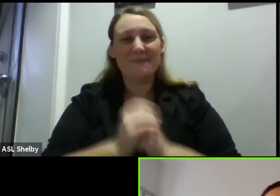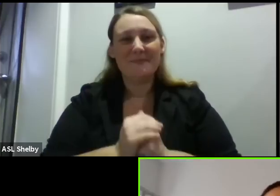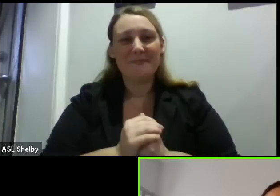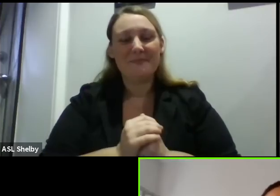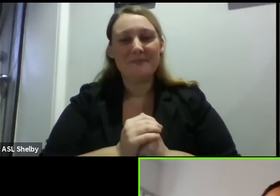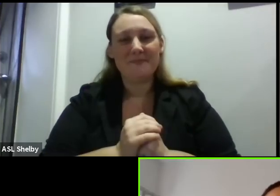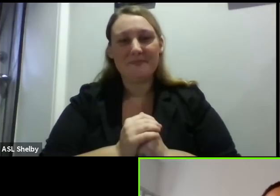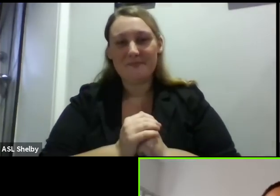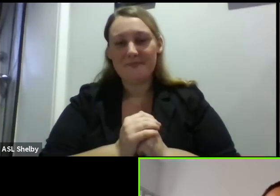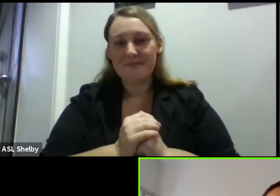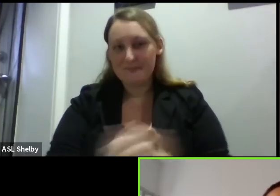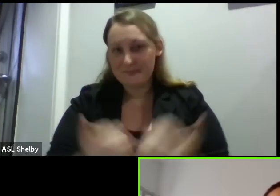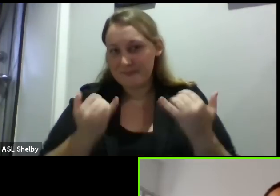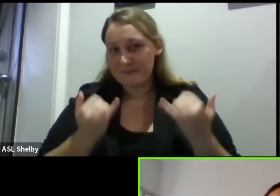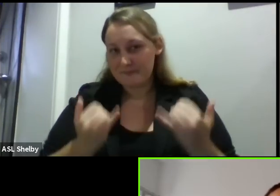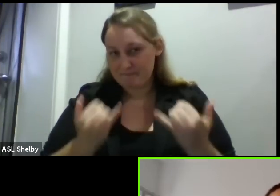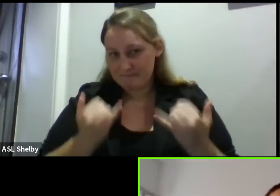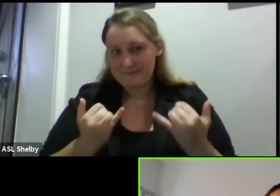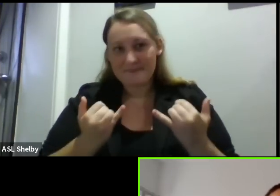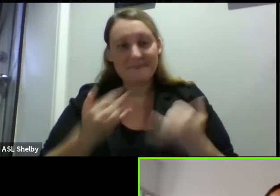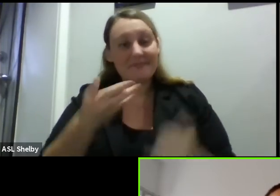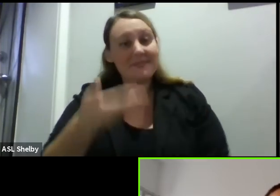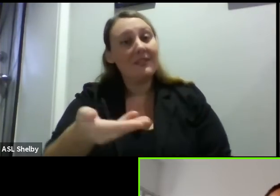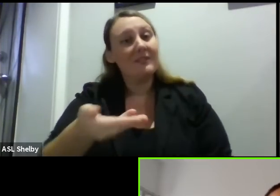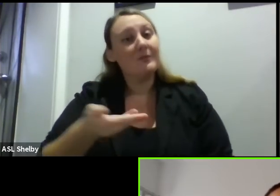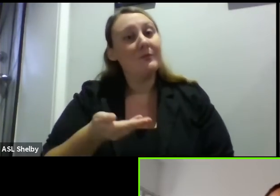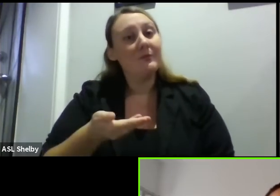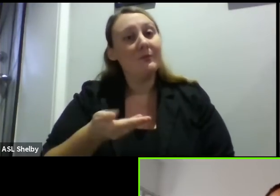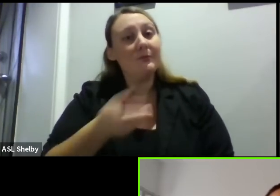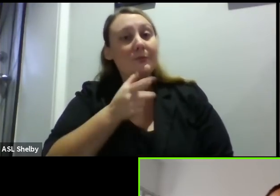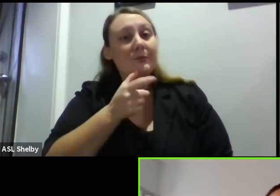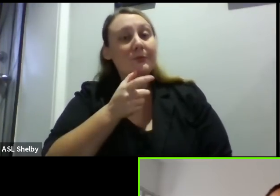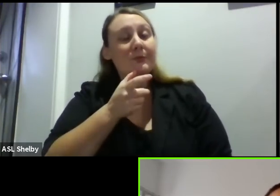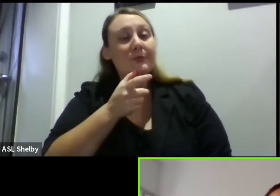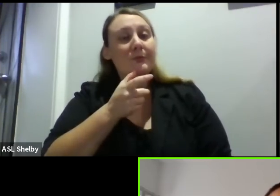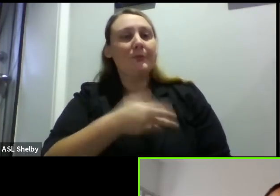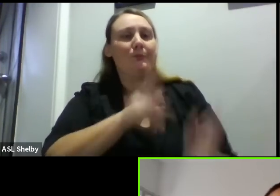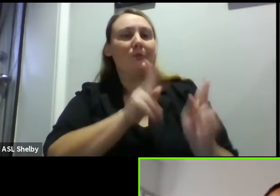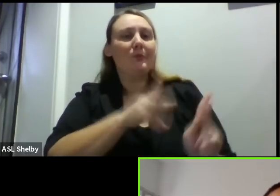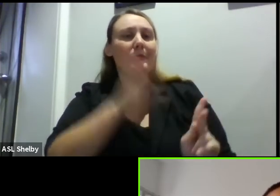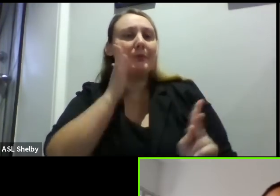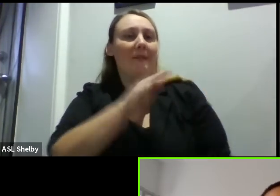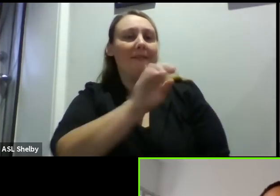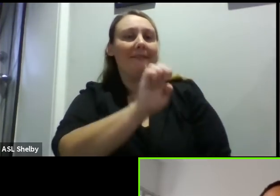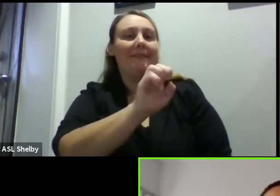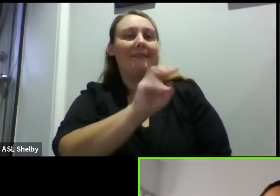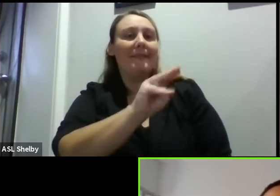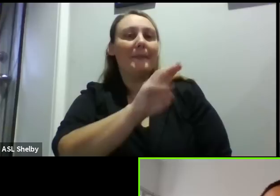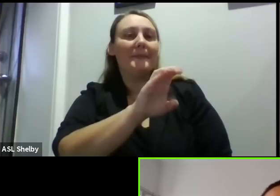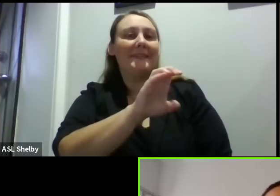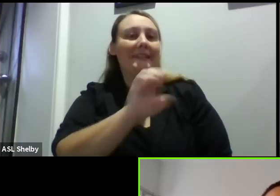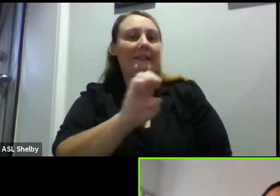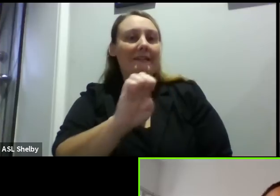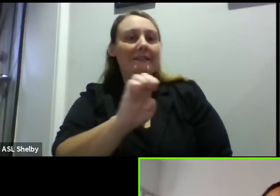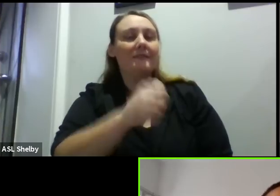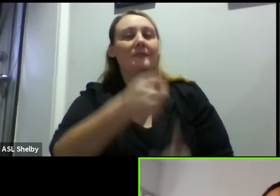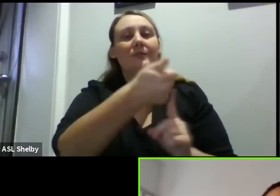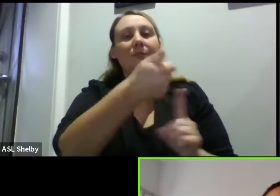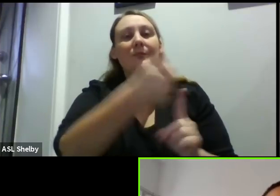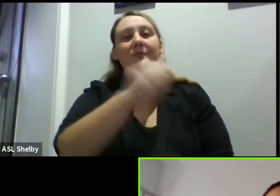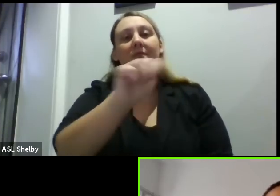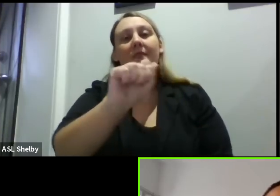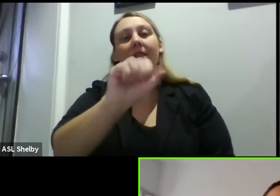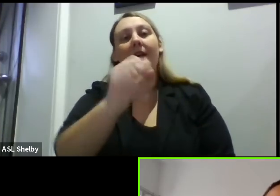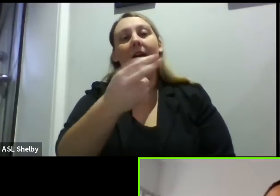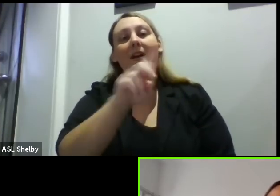And so I introduce our MC, Ashley Page, who identifies as a queer